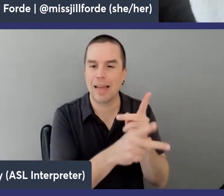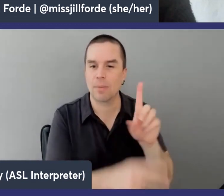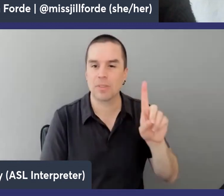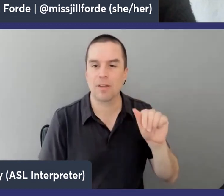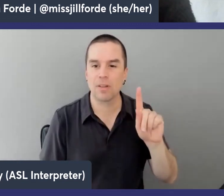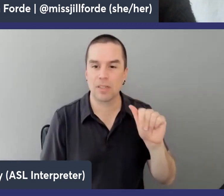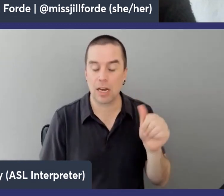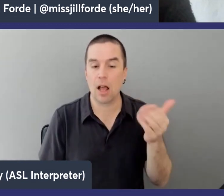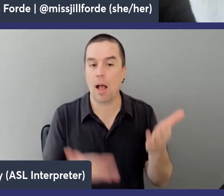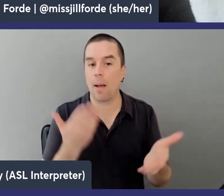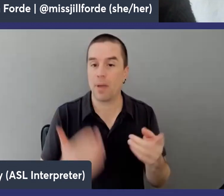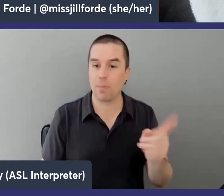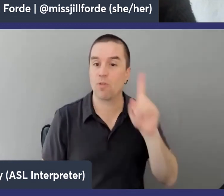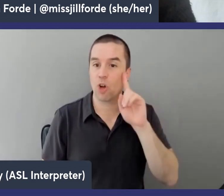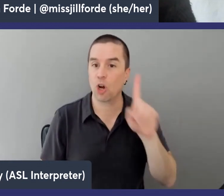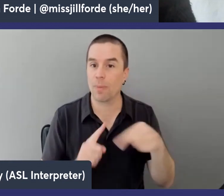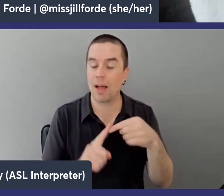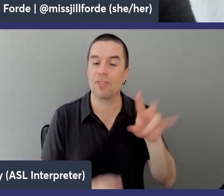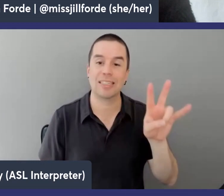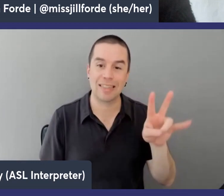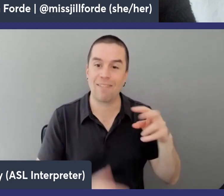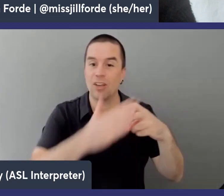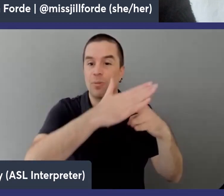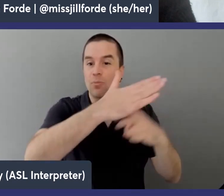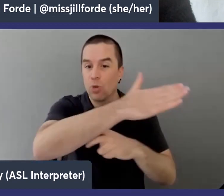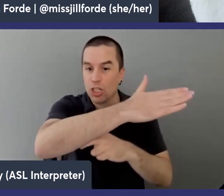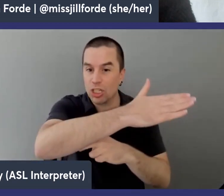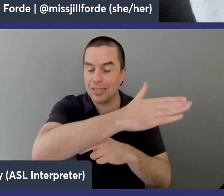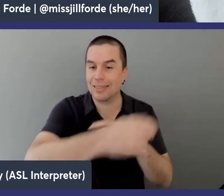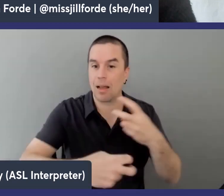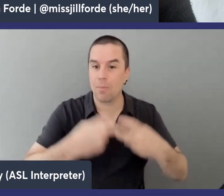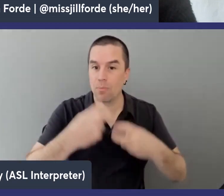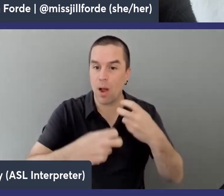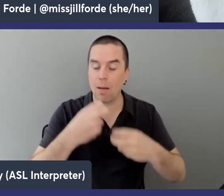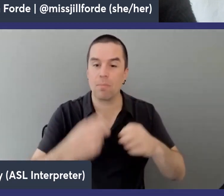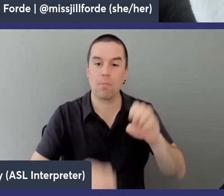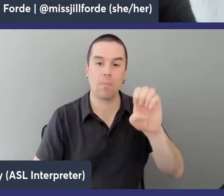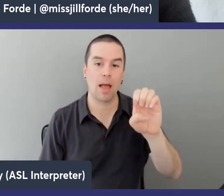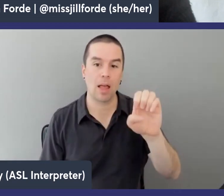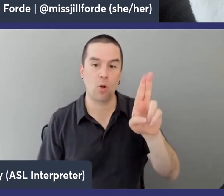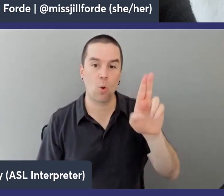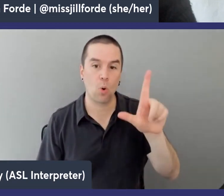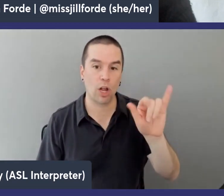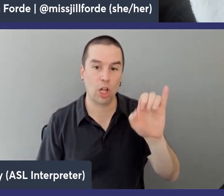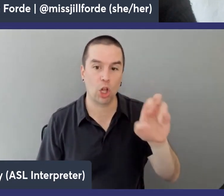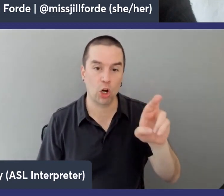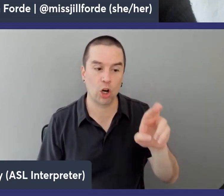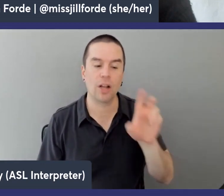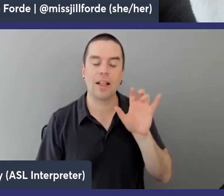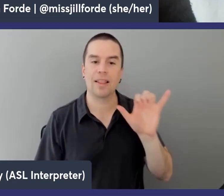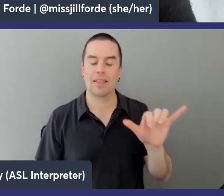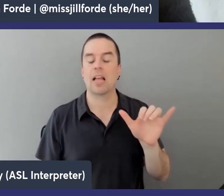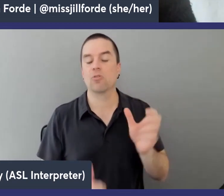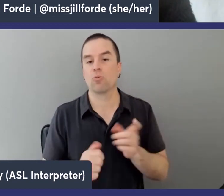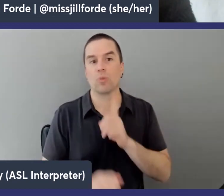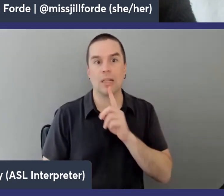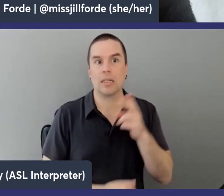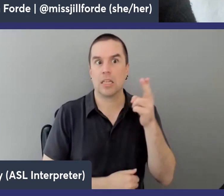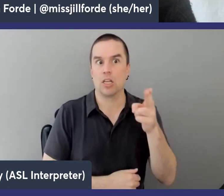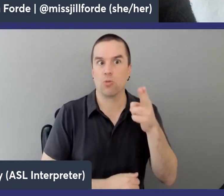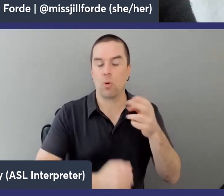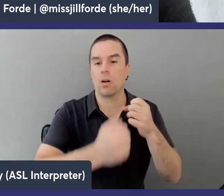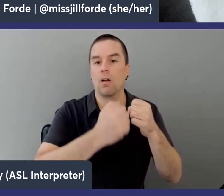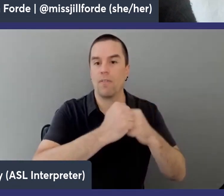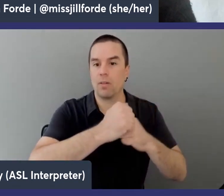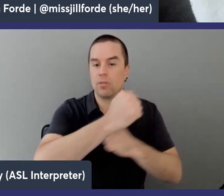7 bridges of Königsberg problem. That's sort of by Euler. That's kind of the historical foundation of graph